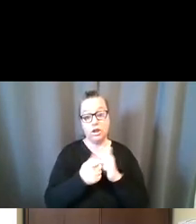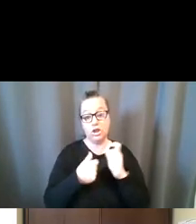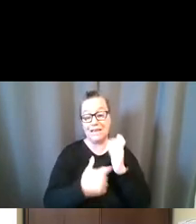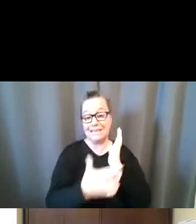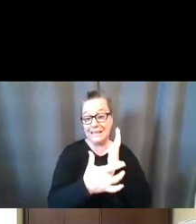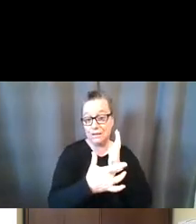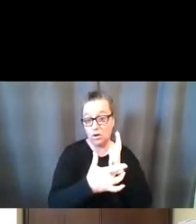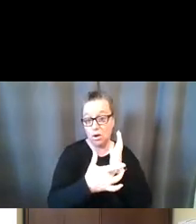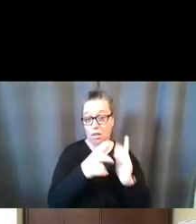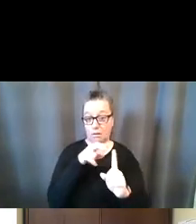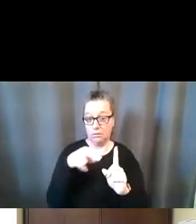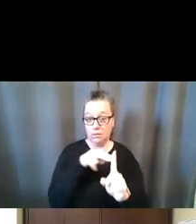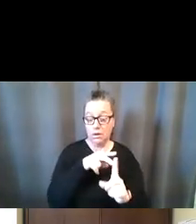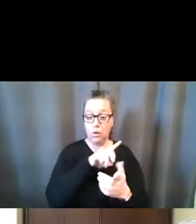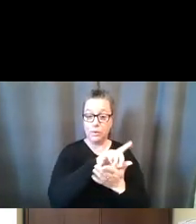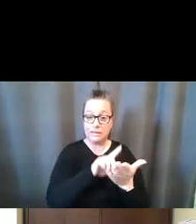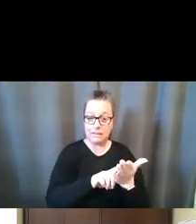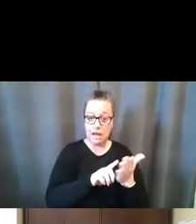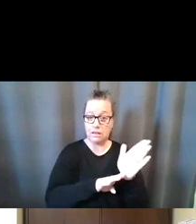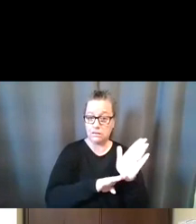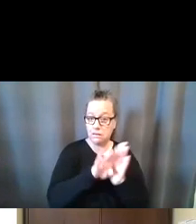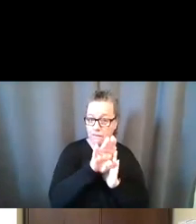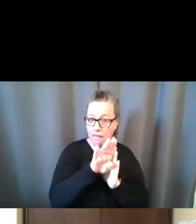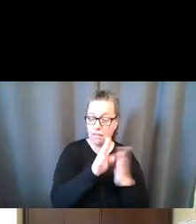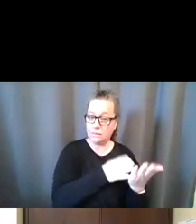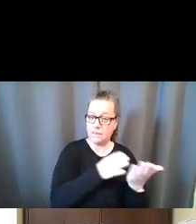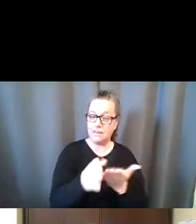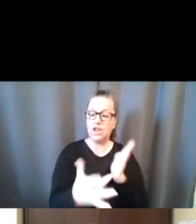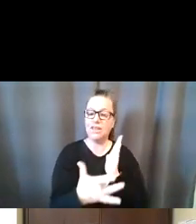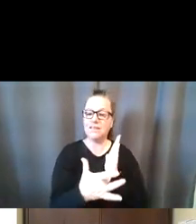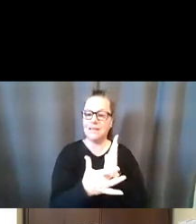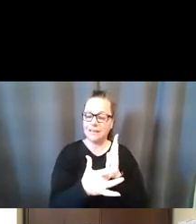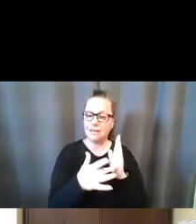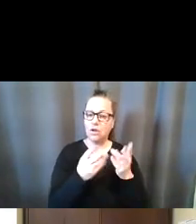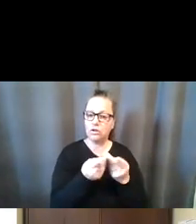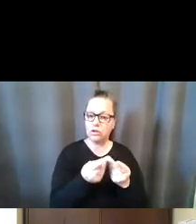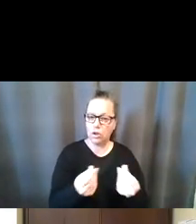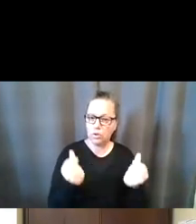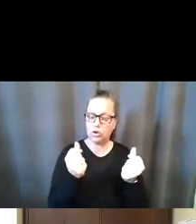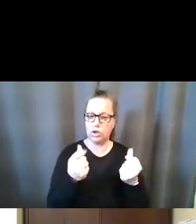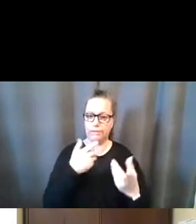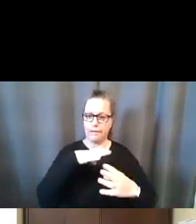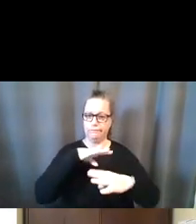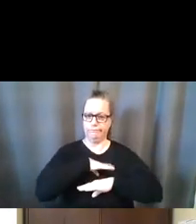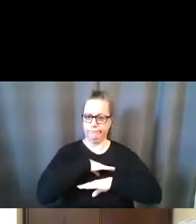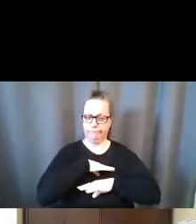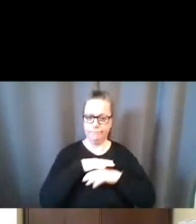design, develop, and deliver a technical solution that meets the issue or opportunity we have in front of